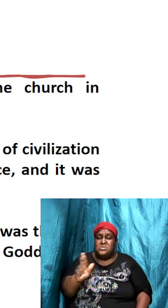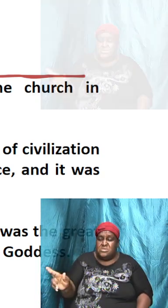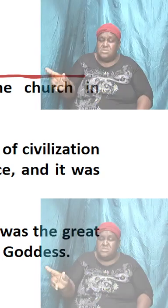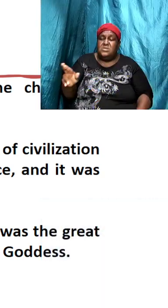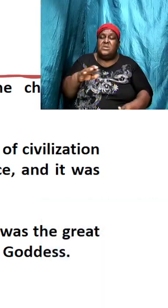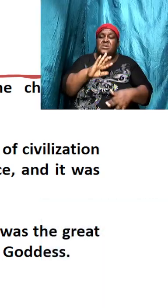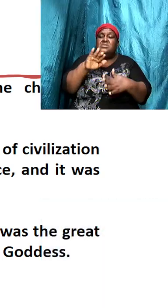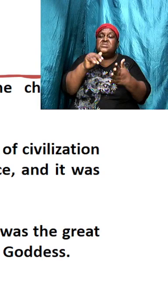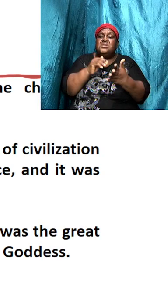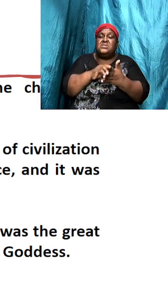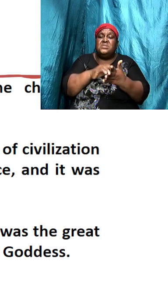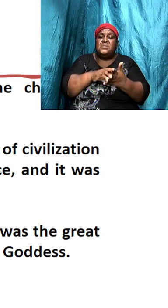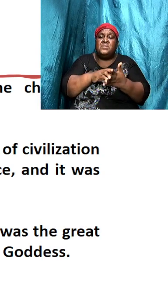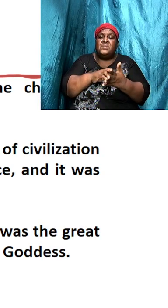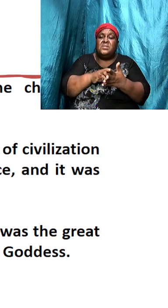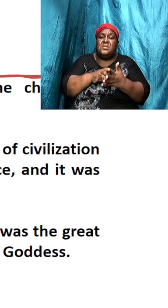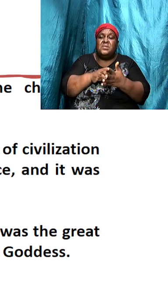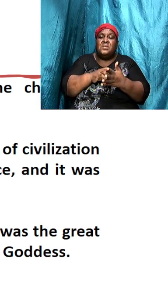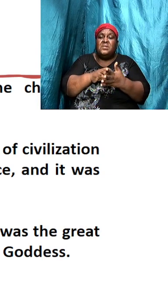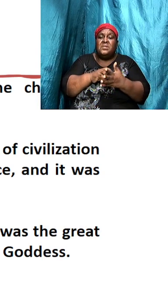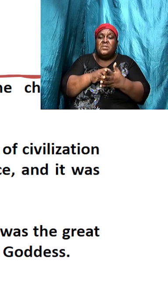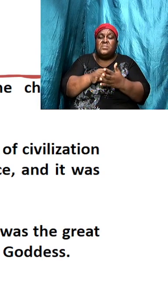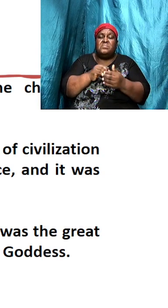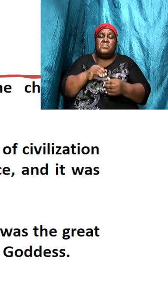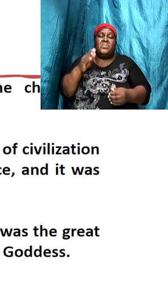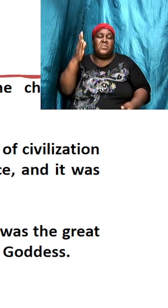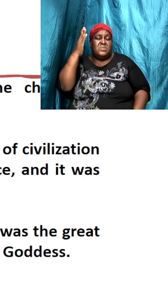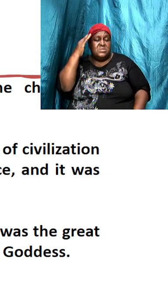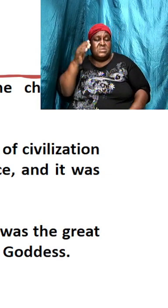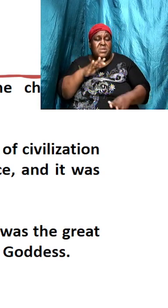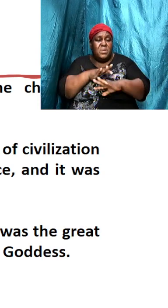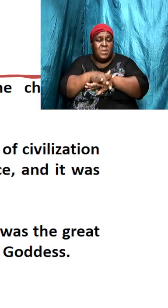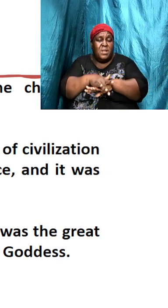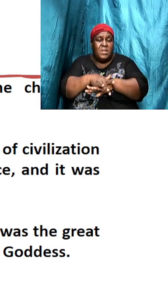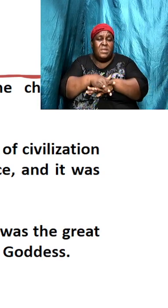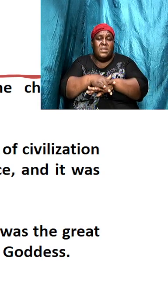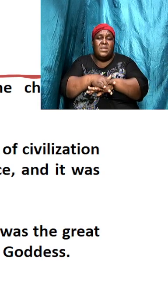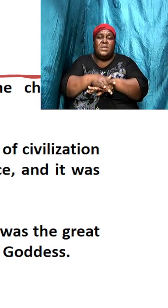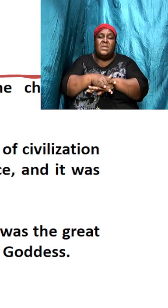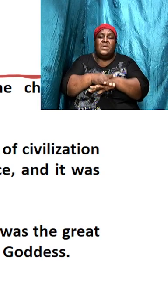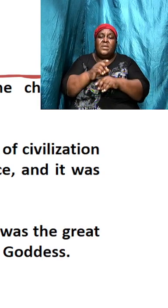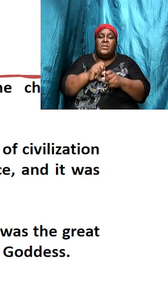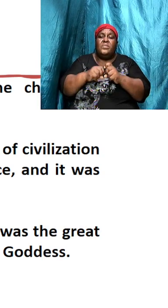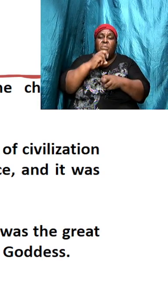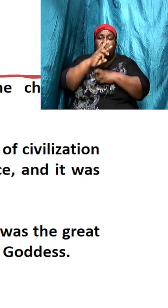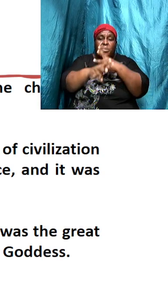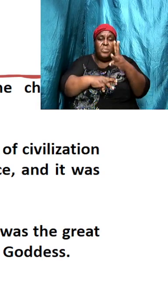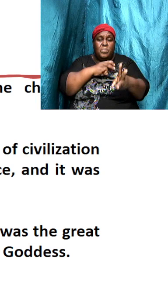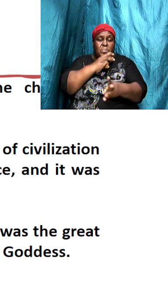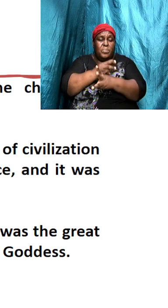at that time we know we said it earlier on that the dominant world power was the Romans